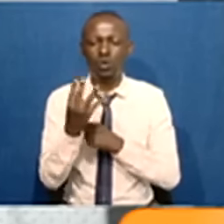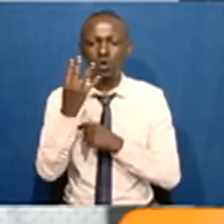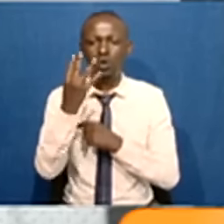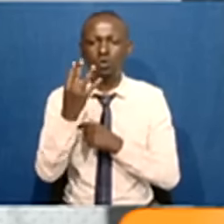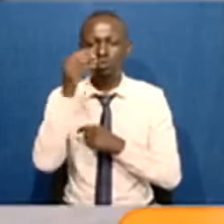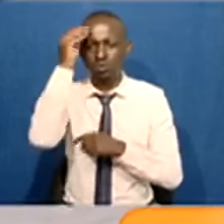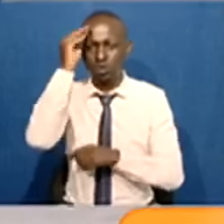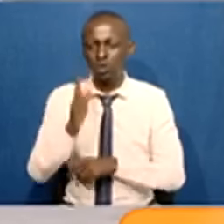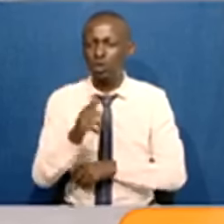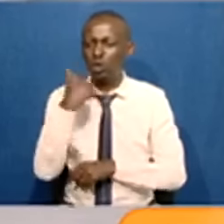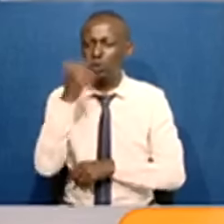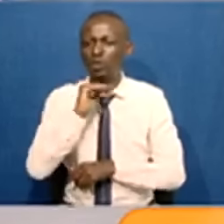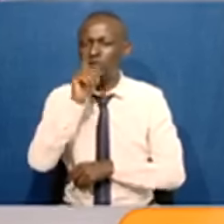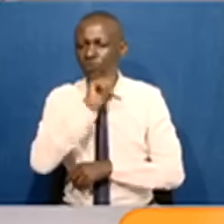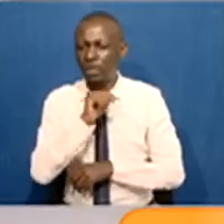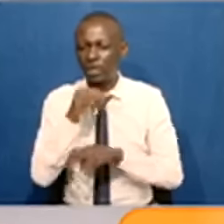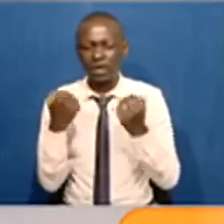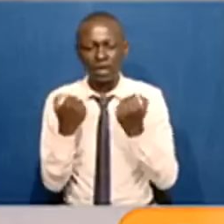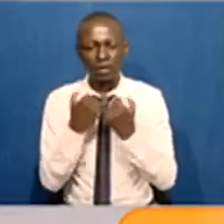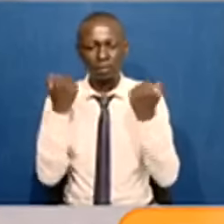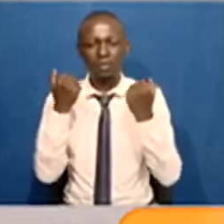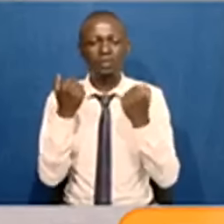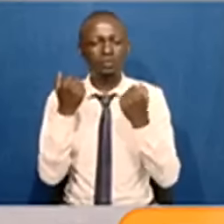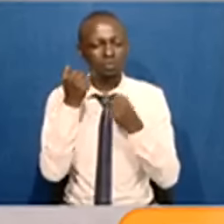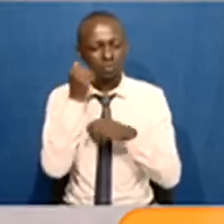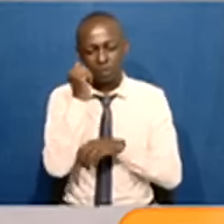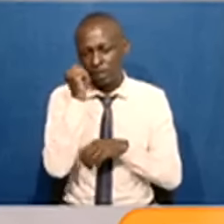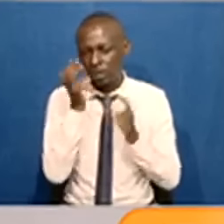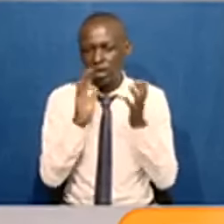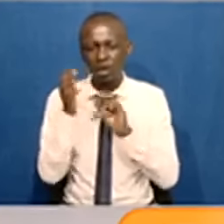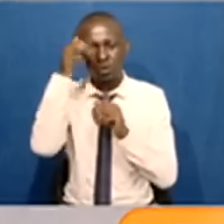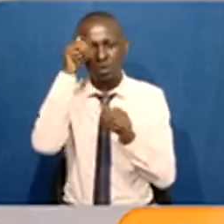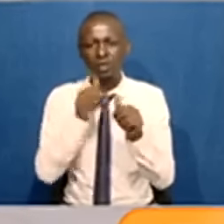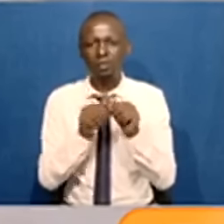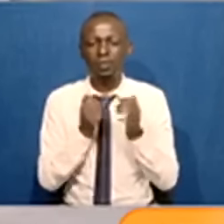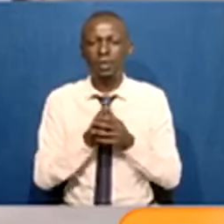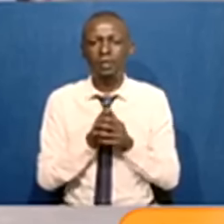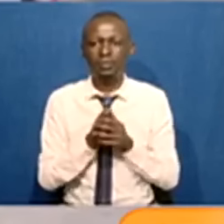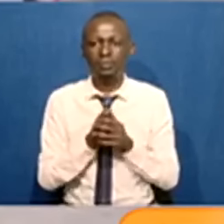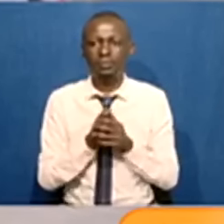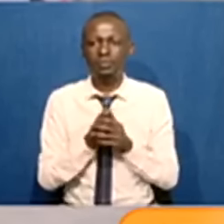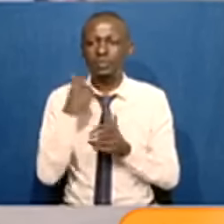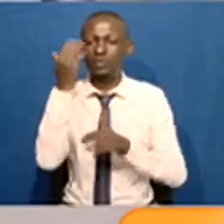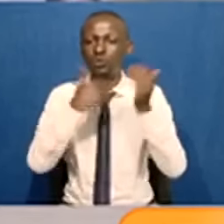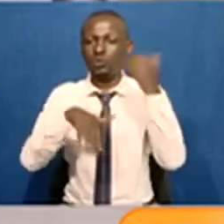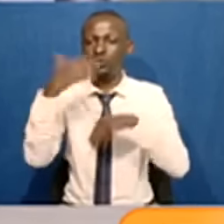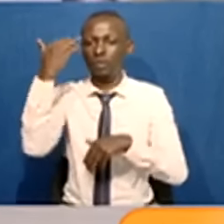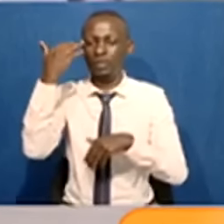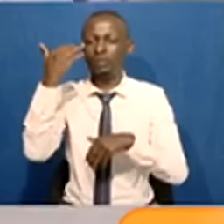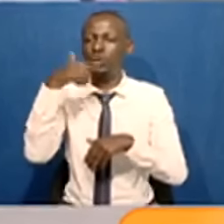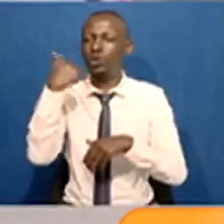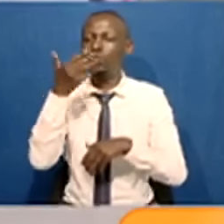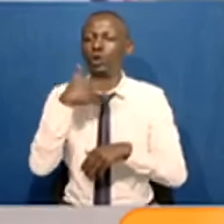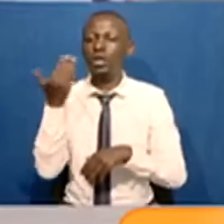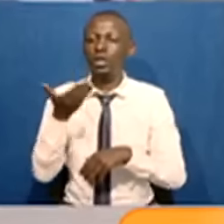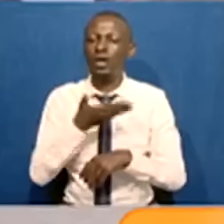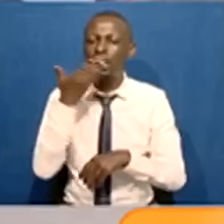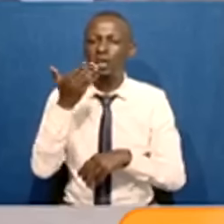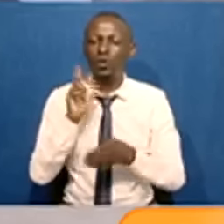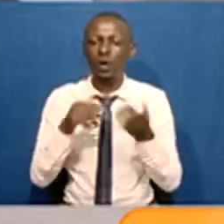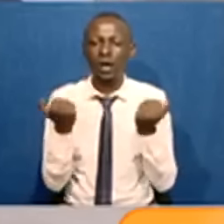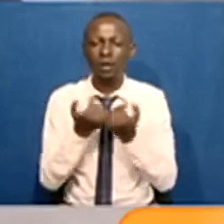beloved students. The university's administration now says it is offering support to those who are seeking answers to what